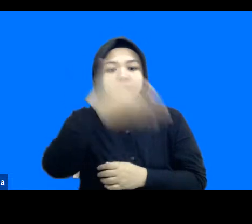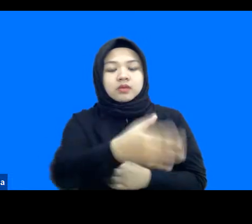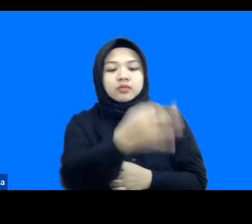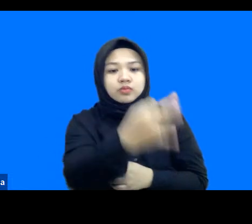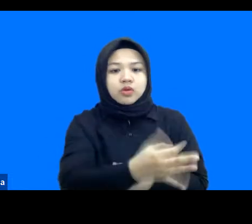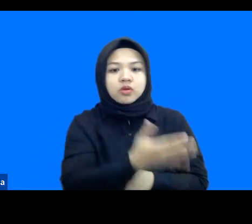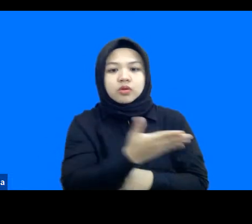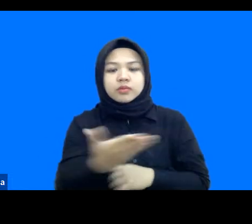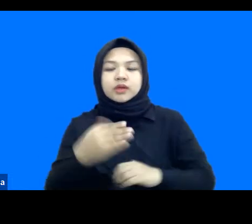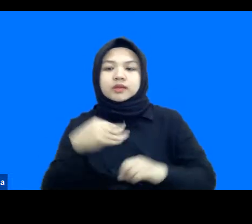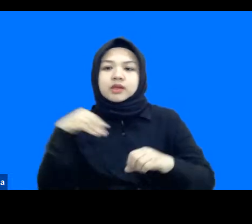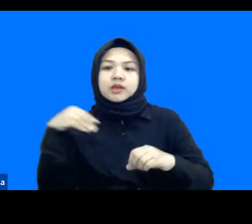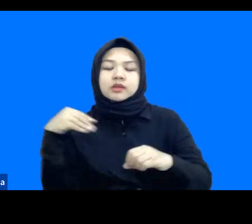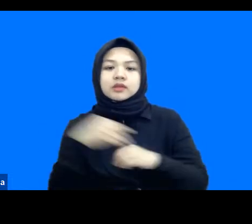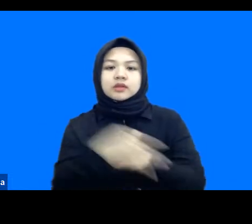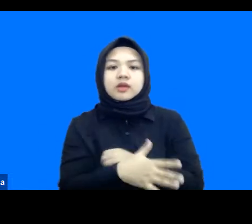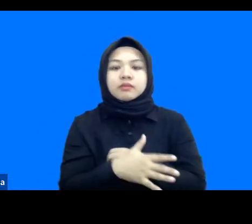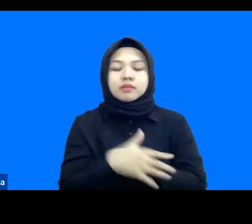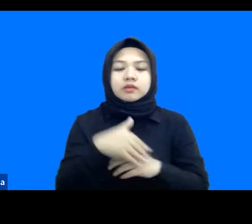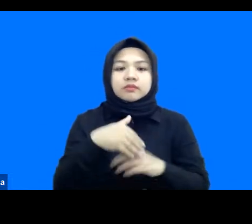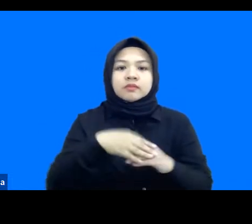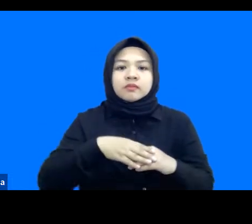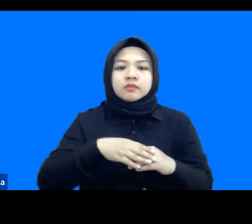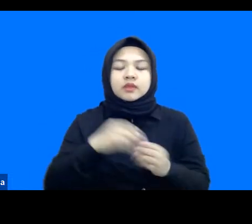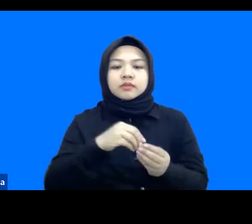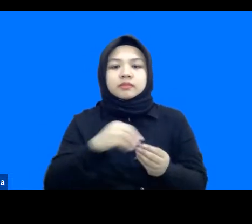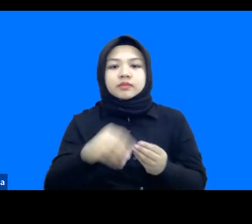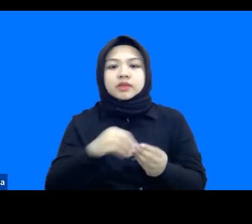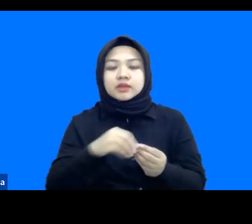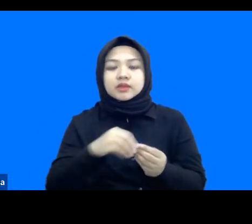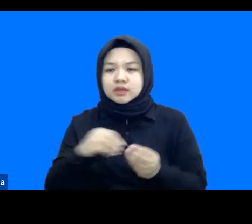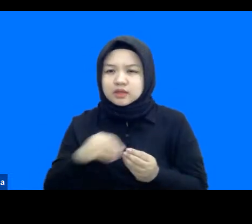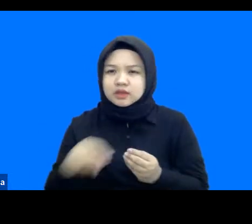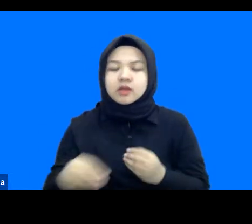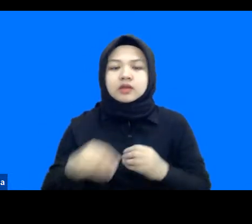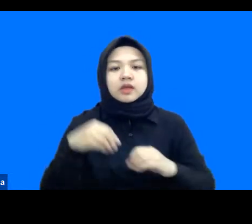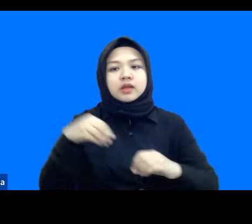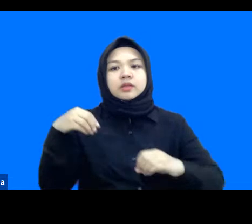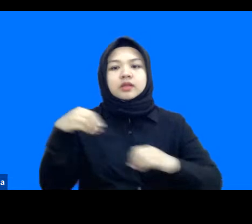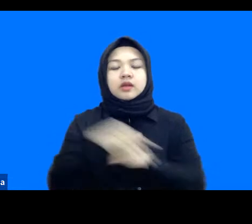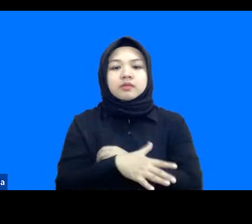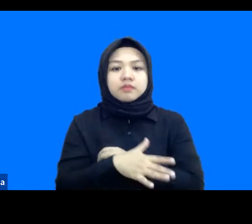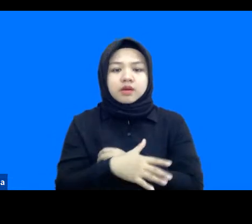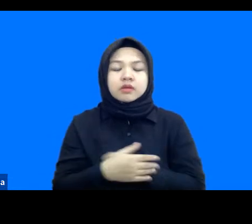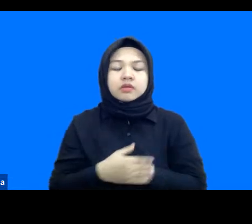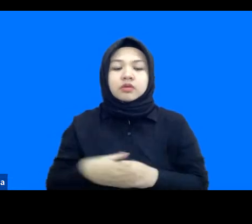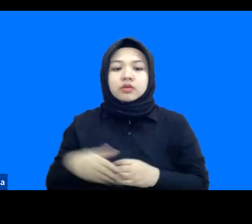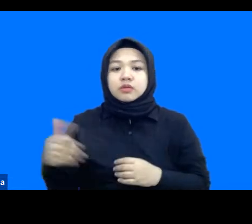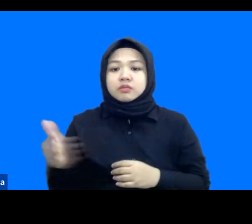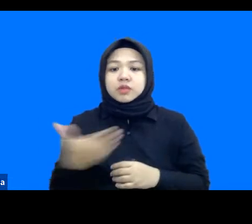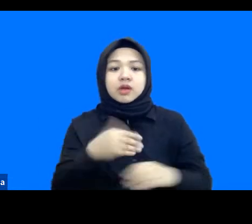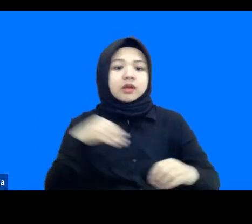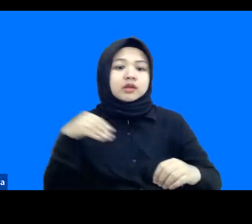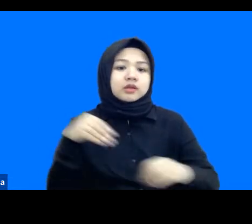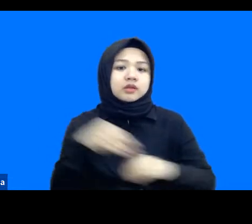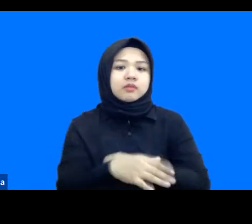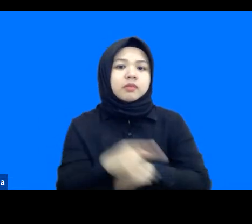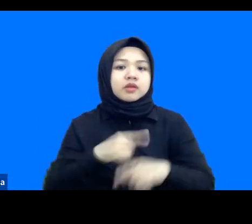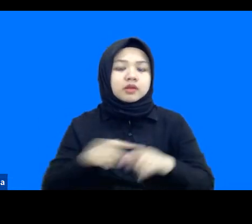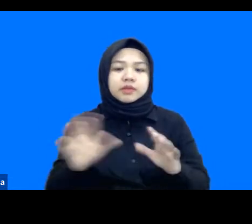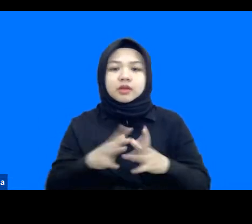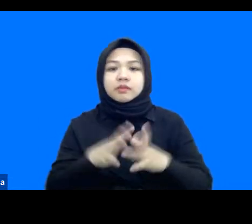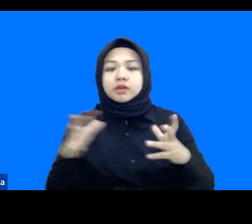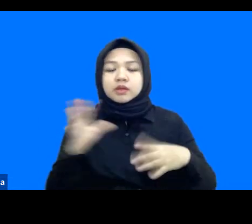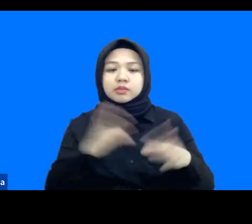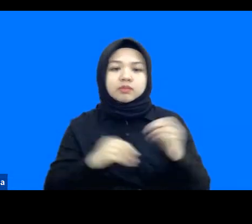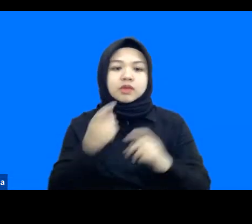are impacted, their fishing livelihoods are impacted, but no one is talking about them. And that's the work of